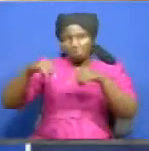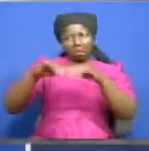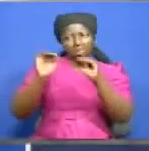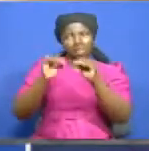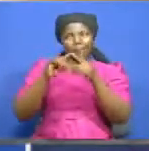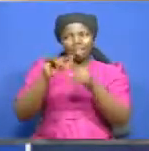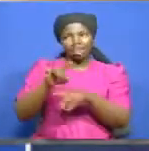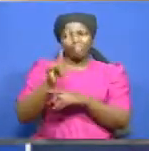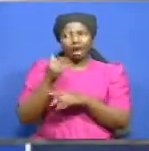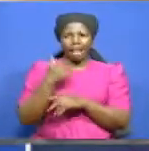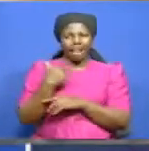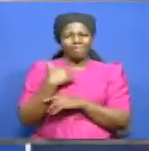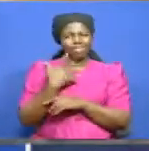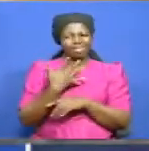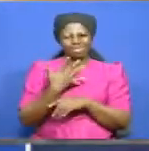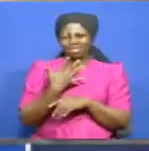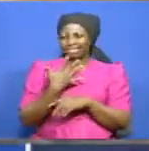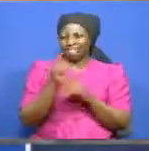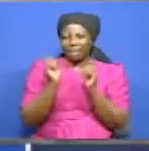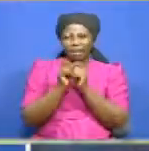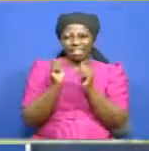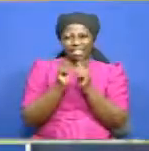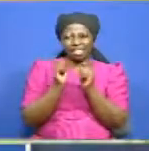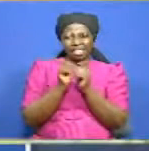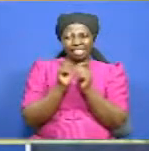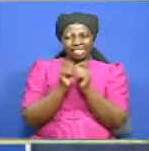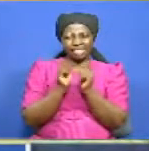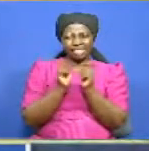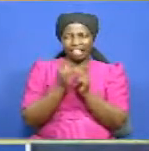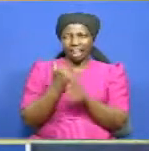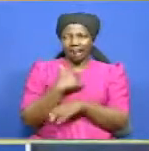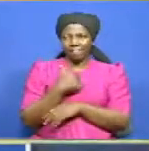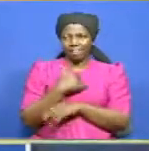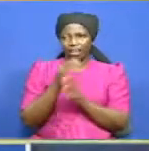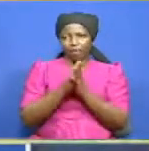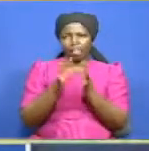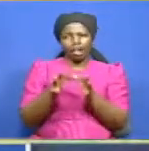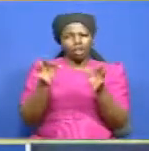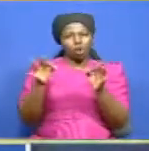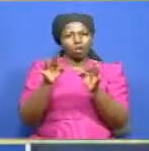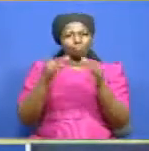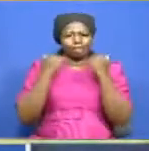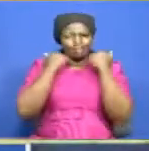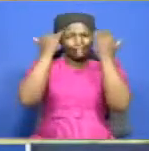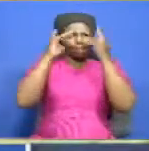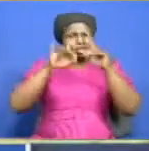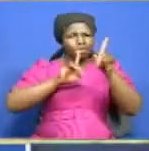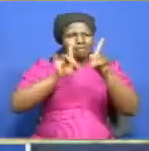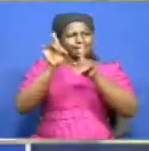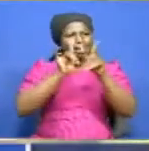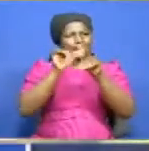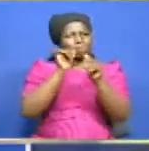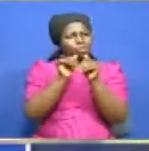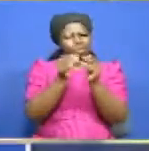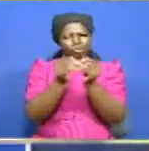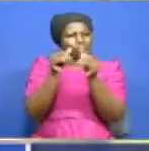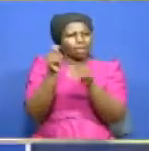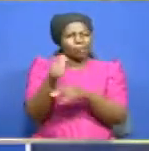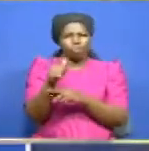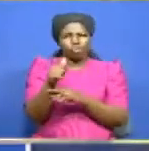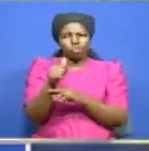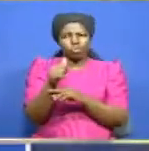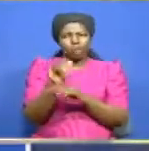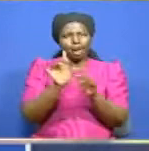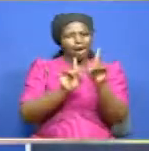she is nursing a wound that has refused to dry, with her long traumatic journey that appears far from over, a journey to